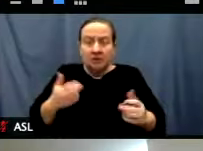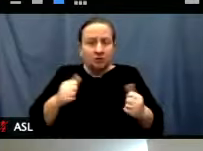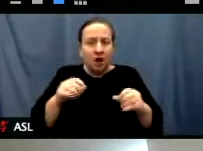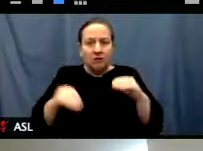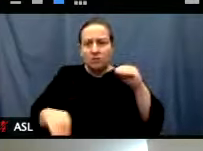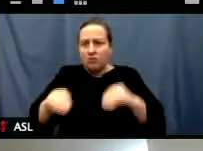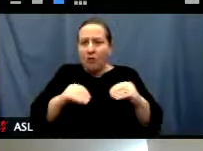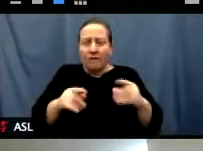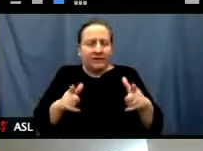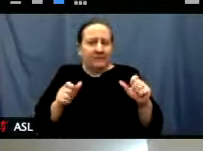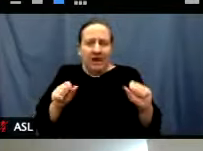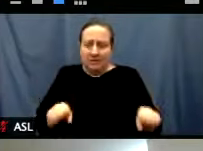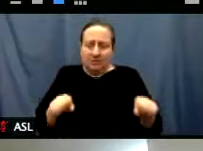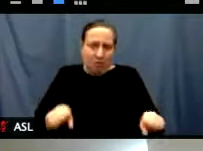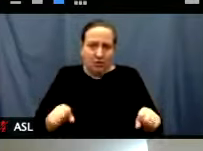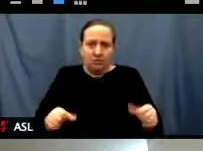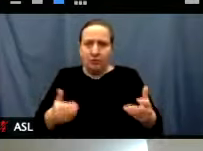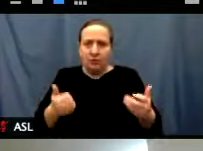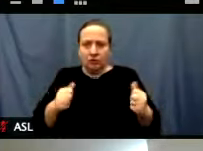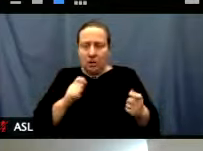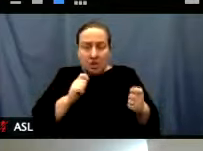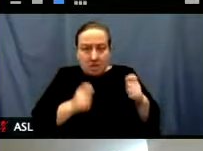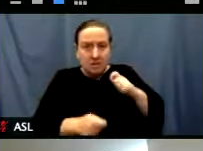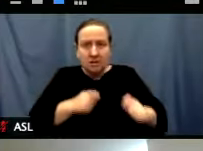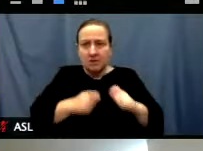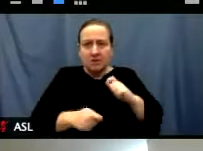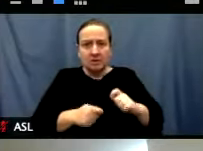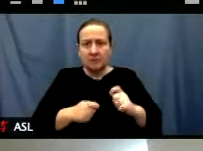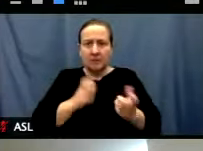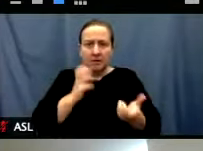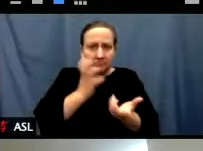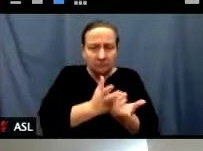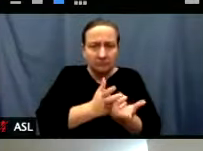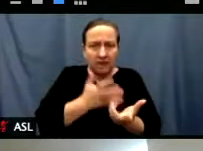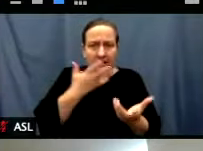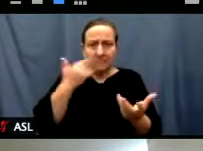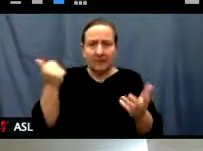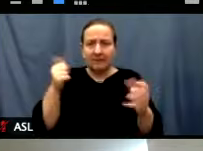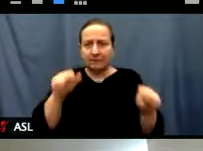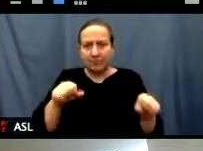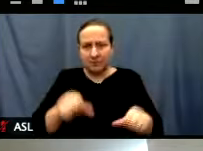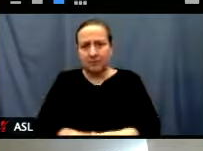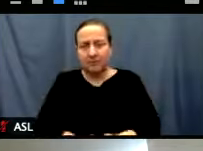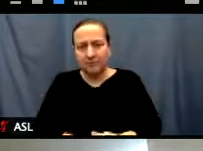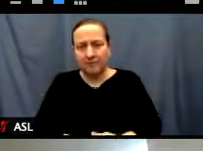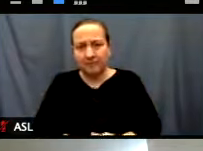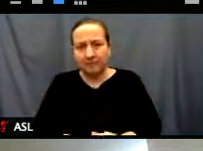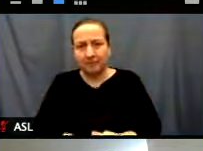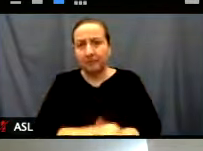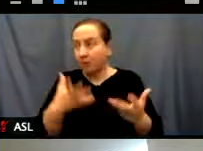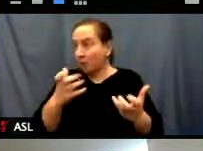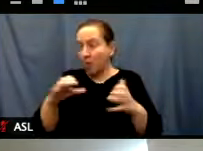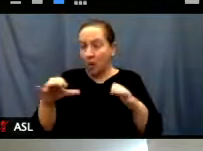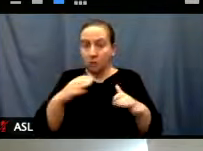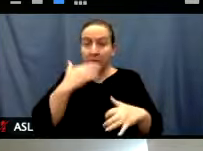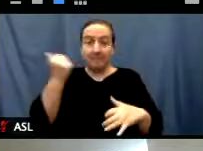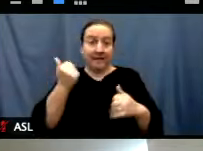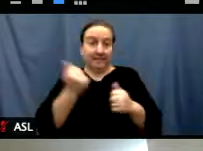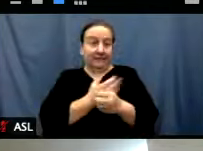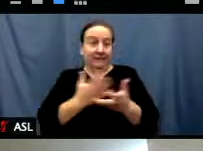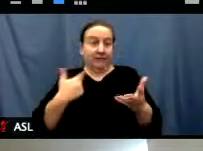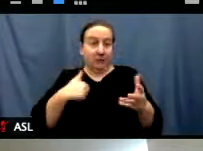as possible, iterating as quickly as possible to have the best of everything we can in